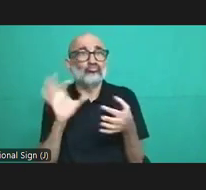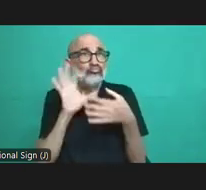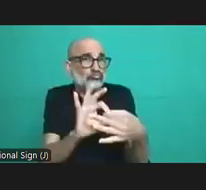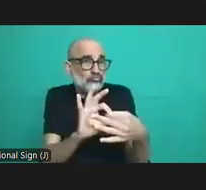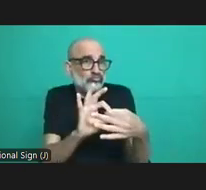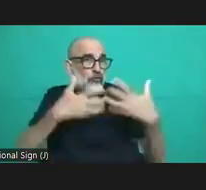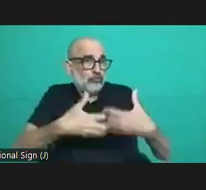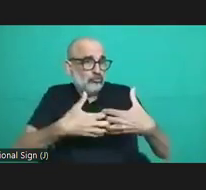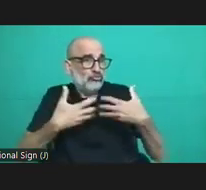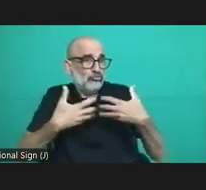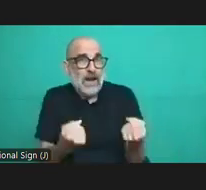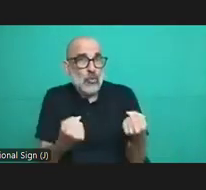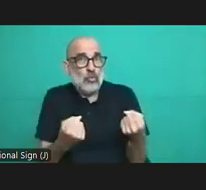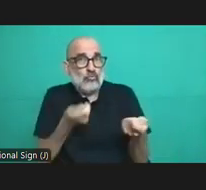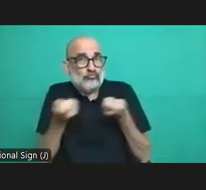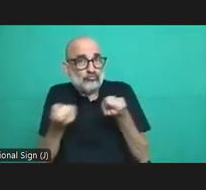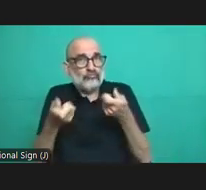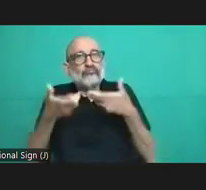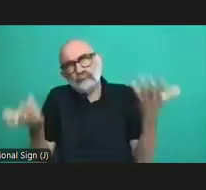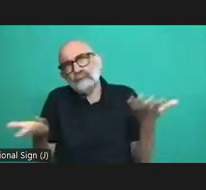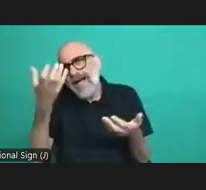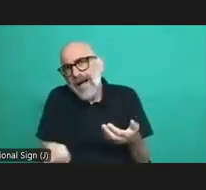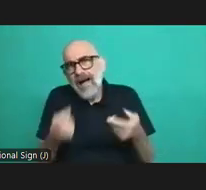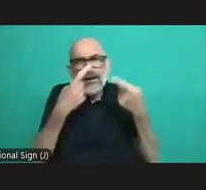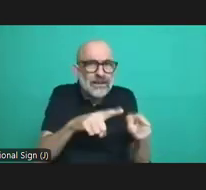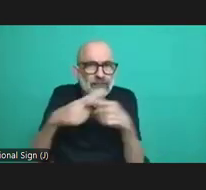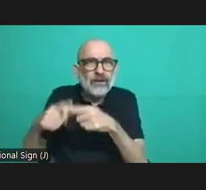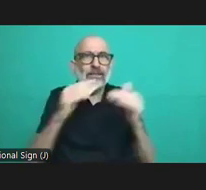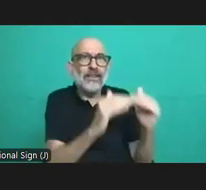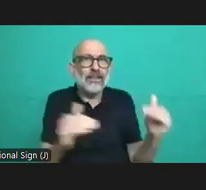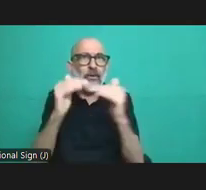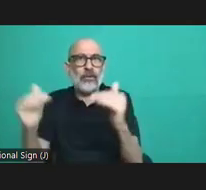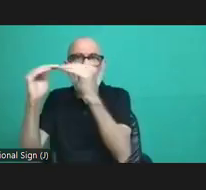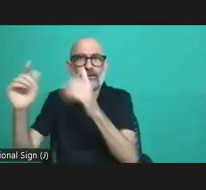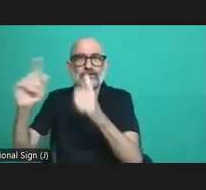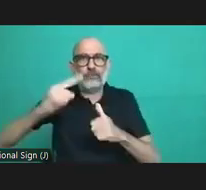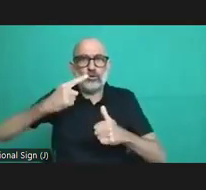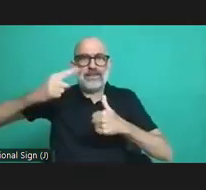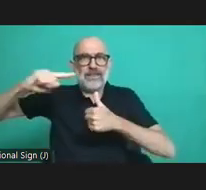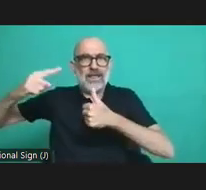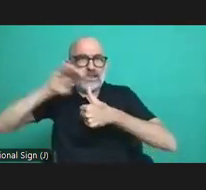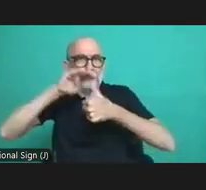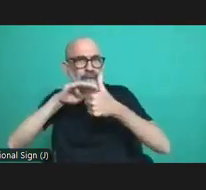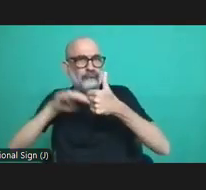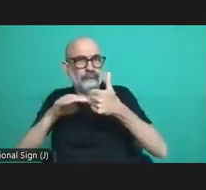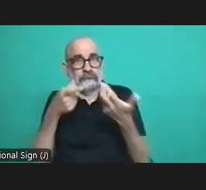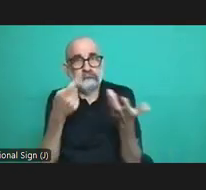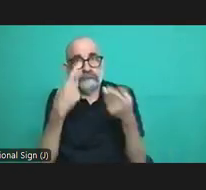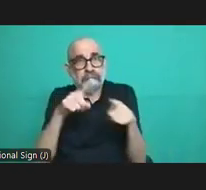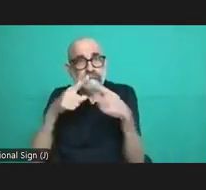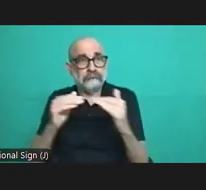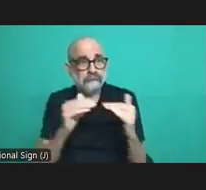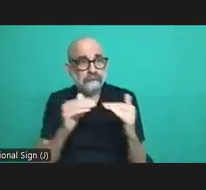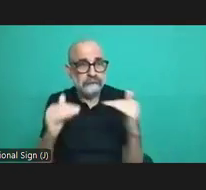of achievements in regards to these. But, for example, I will mention the one that we